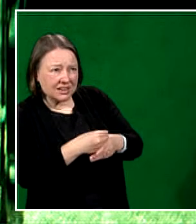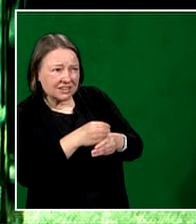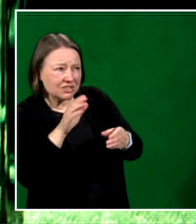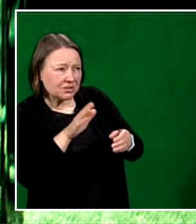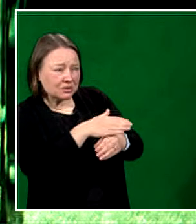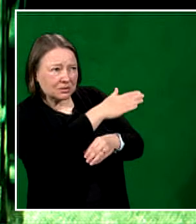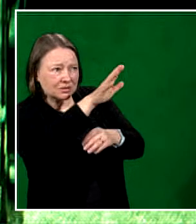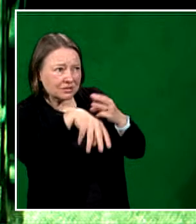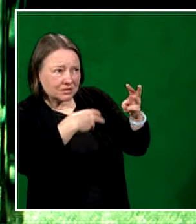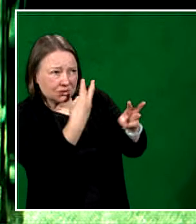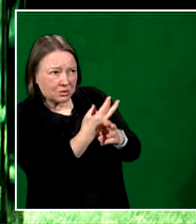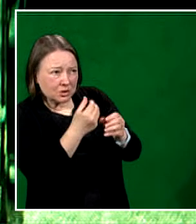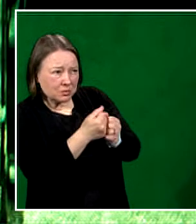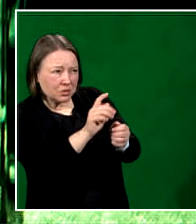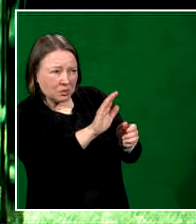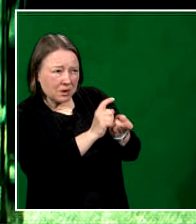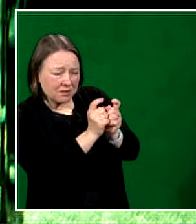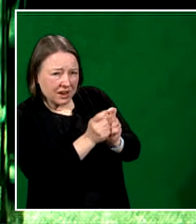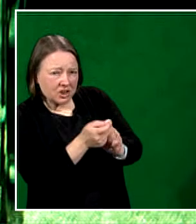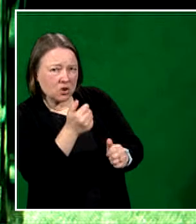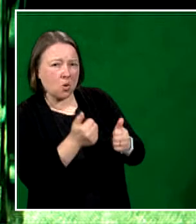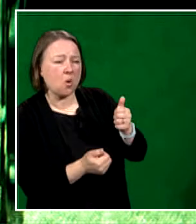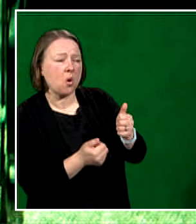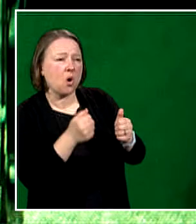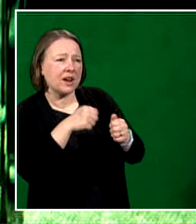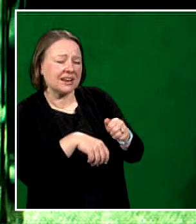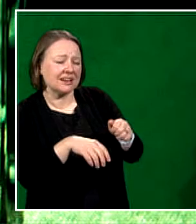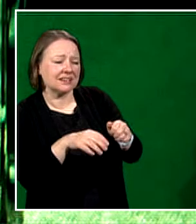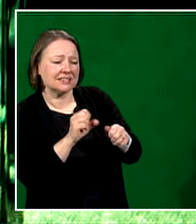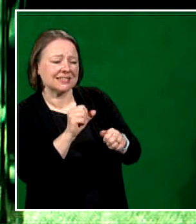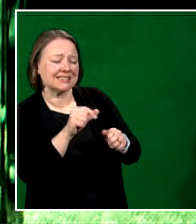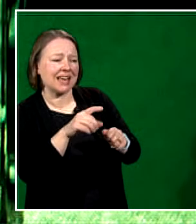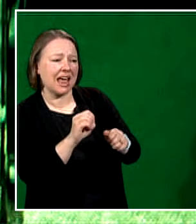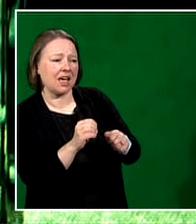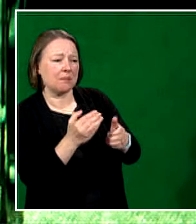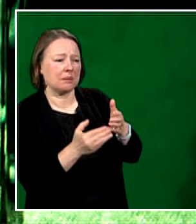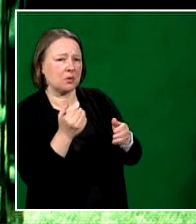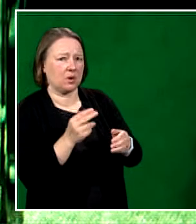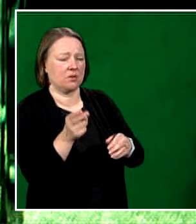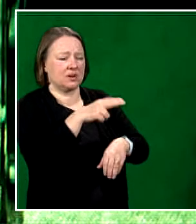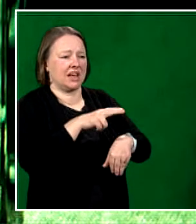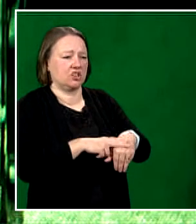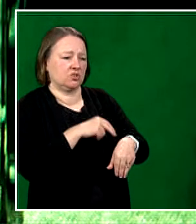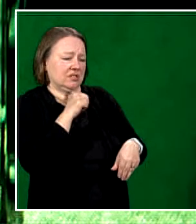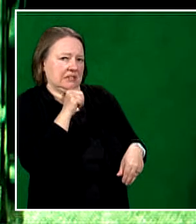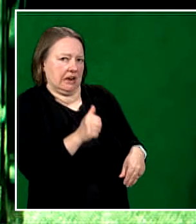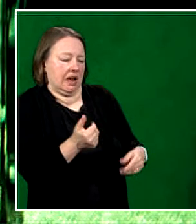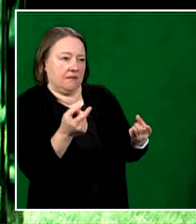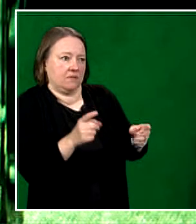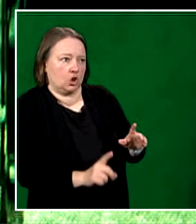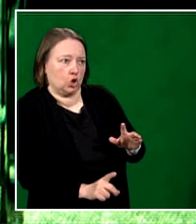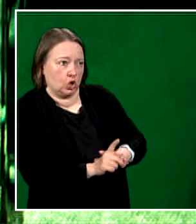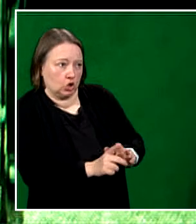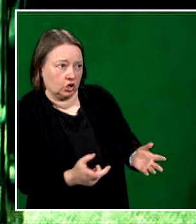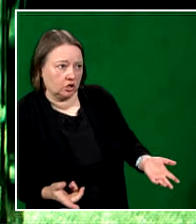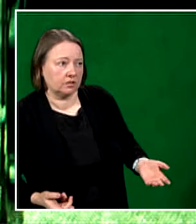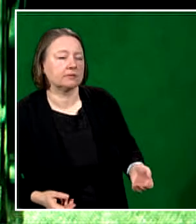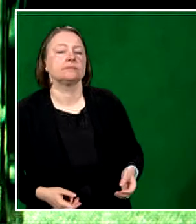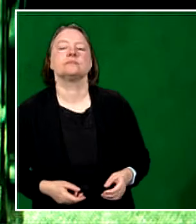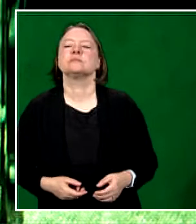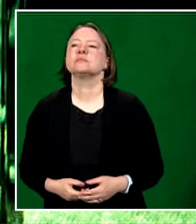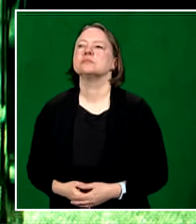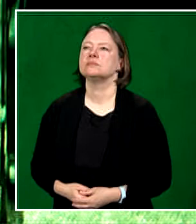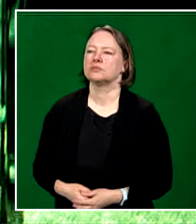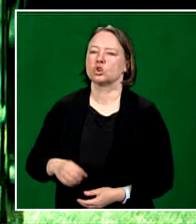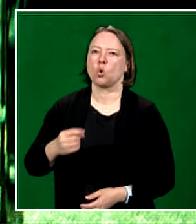those modifications, or certainly in scale in a place where it might naturally not have occurred?